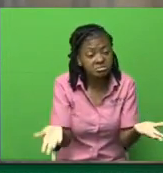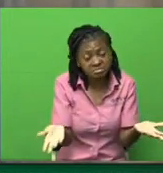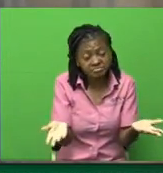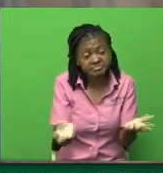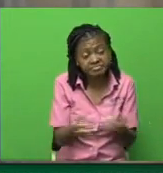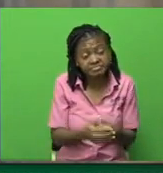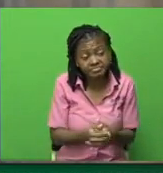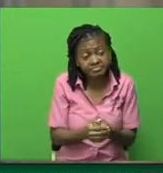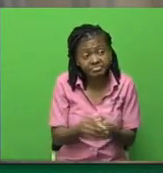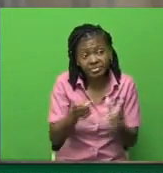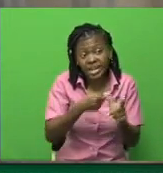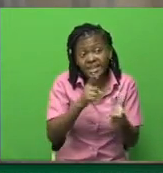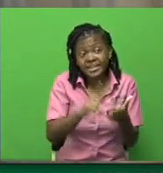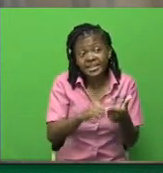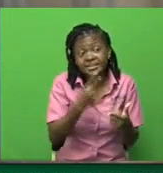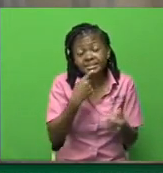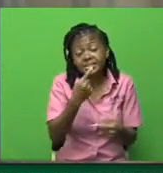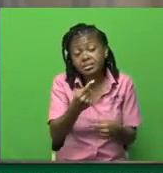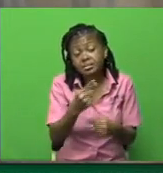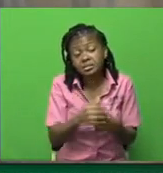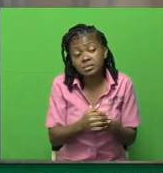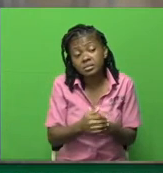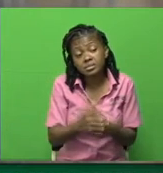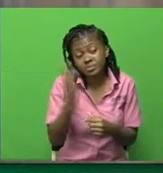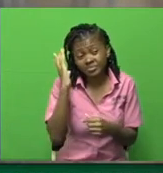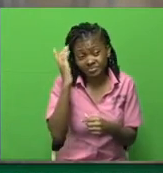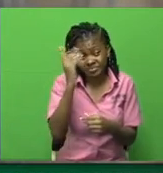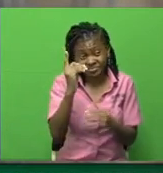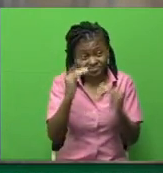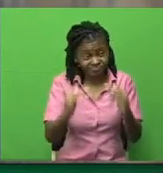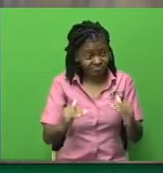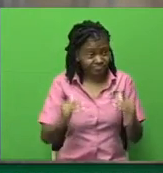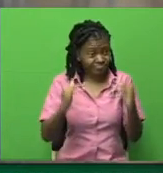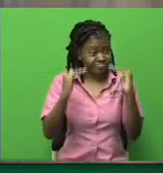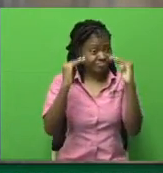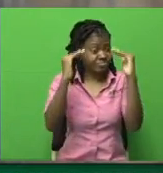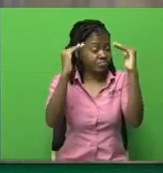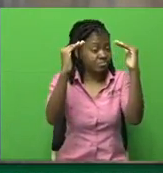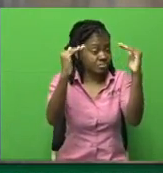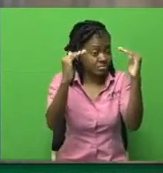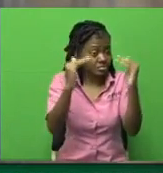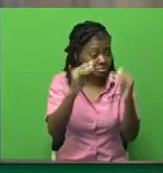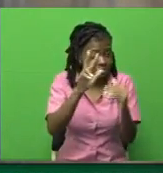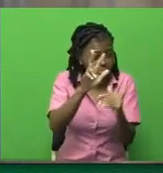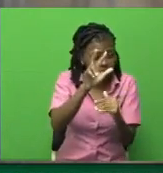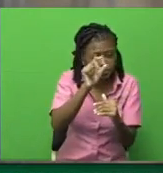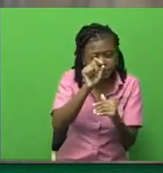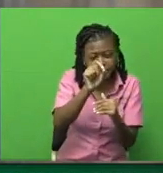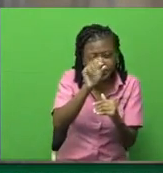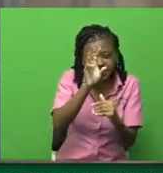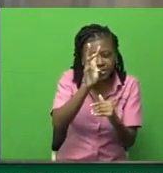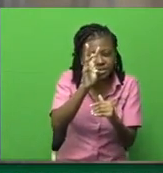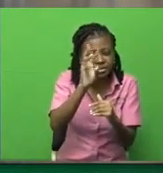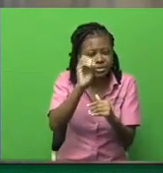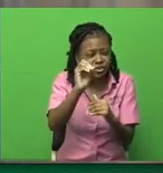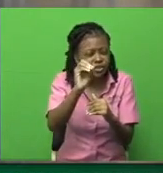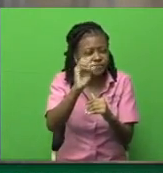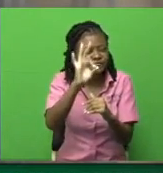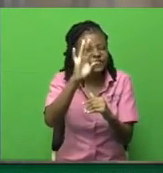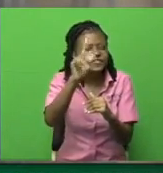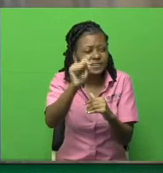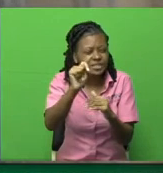he then said it would stabilized a 3.60 billion standard cubic feet all of this is just